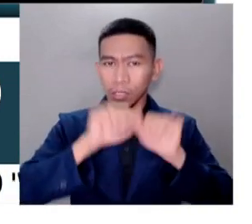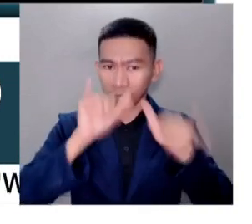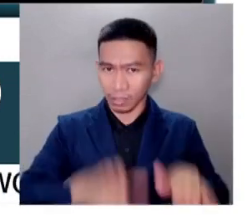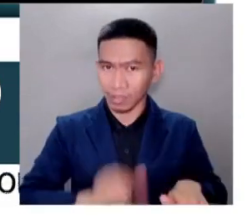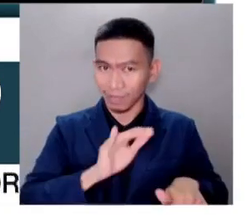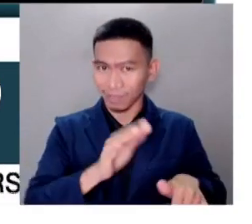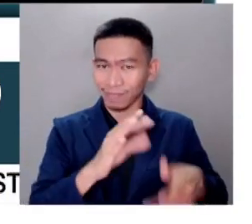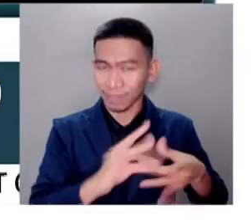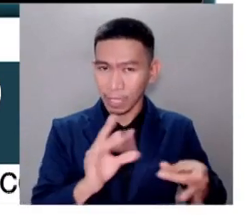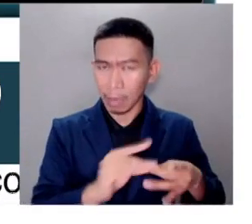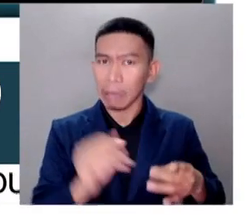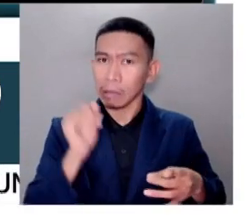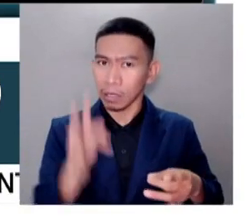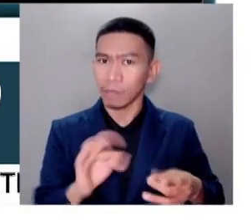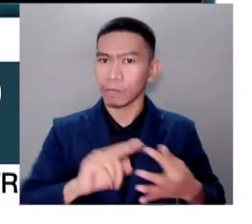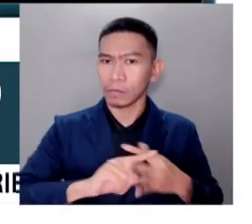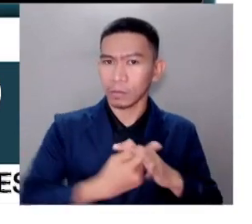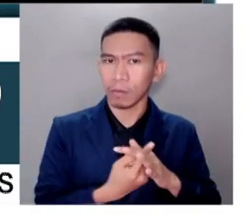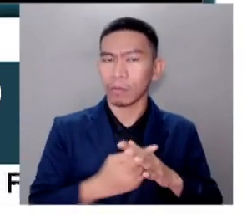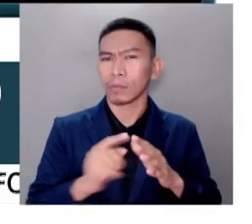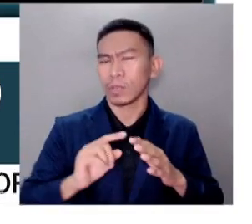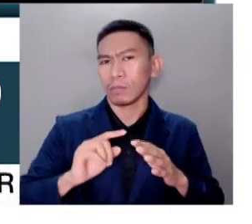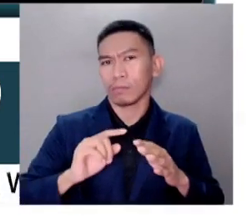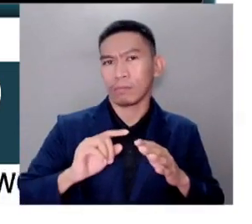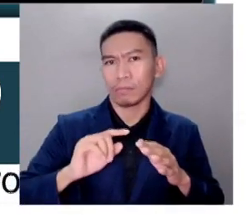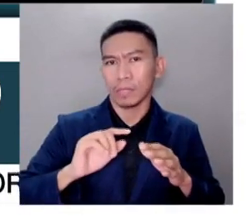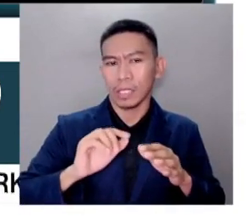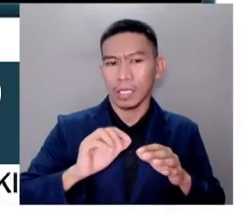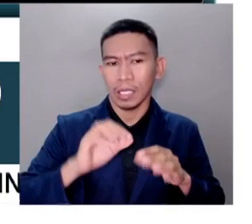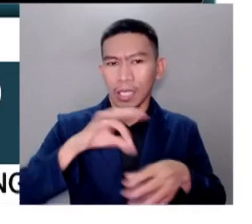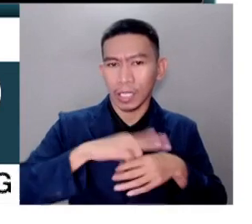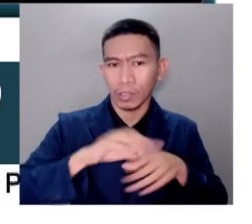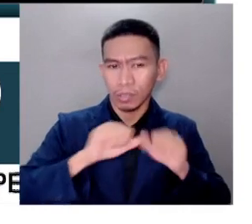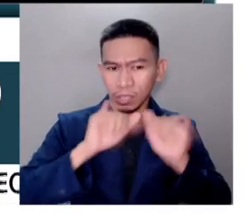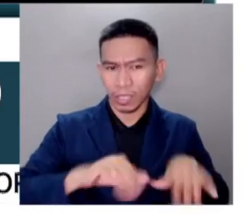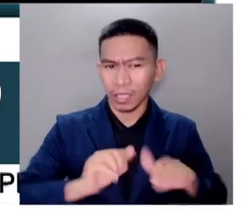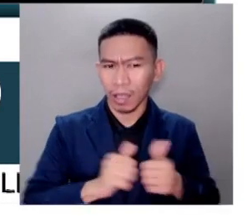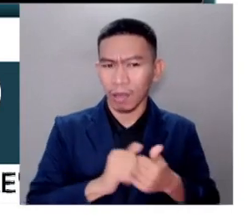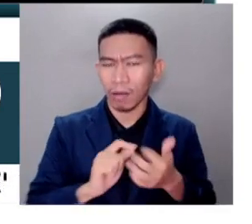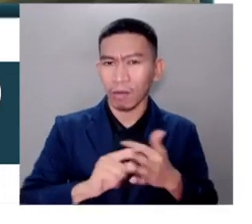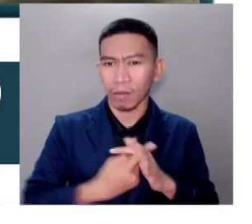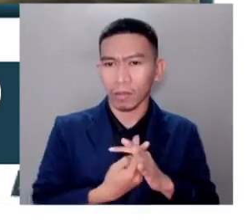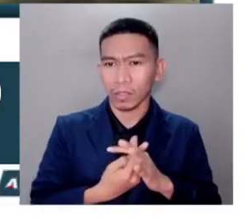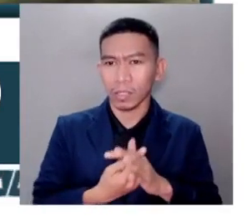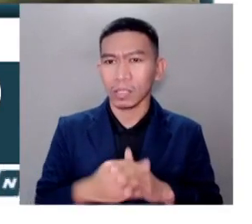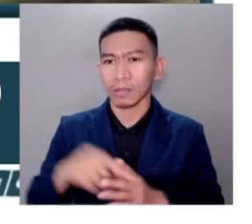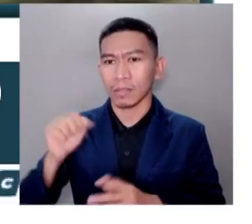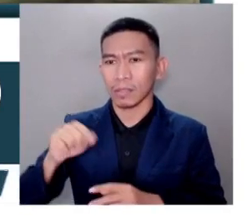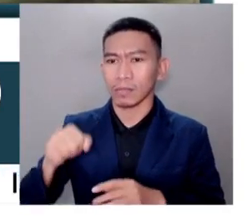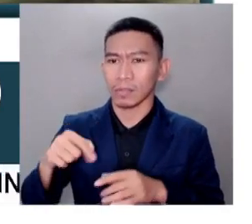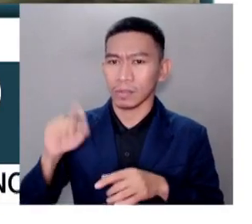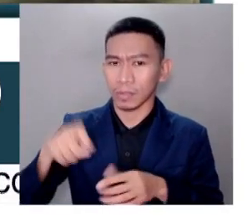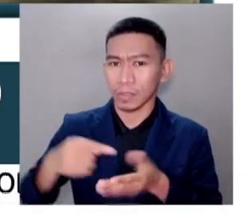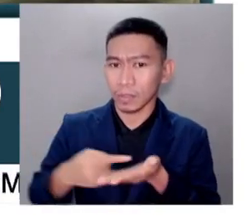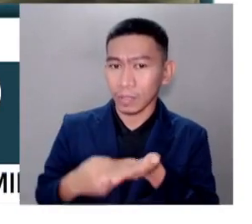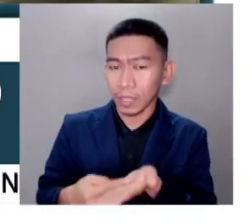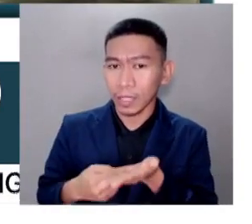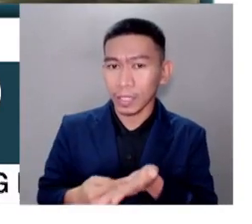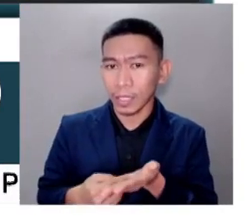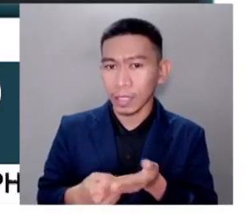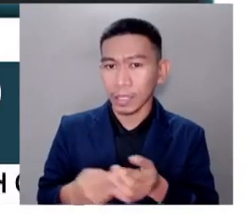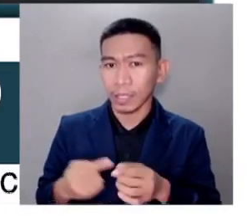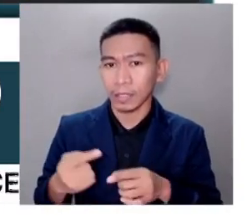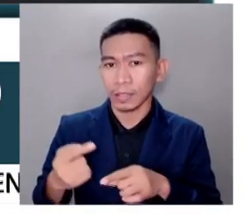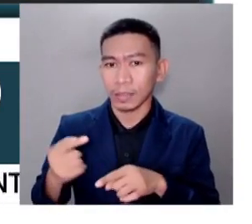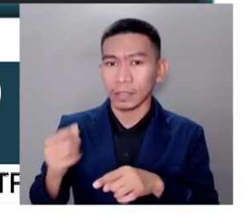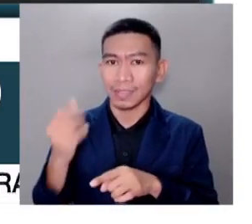off with that, where do you begin? Oh, look, yes, that's what we really want to talk about. And we acknowledge, and I just saw your